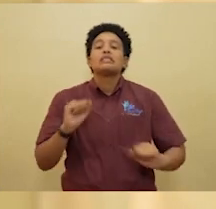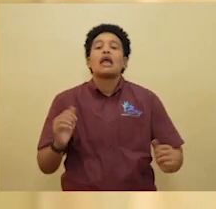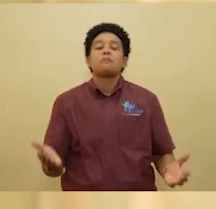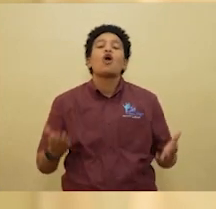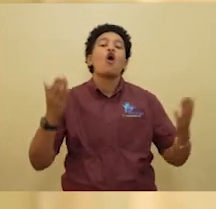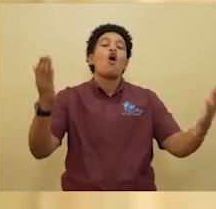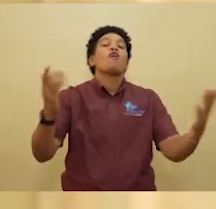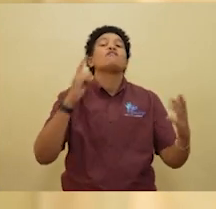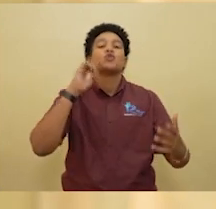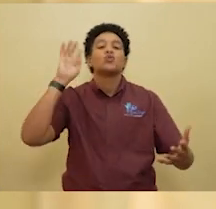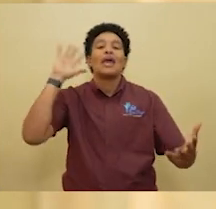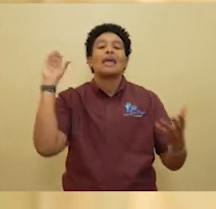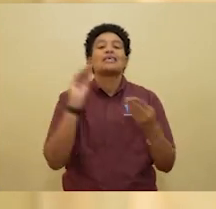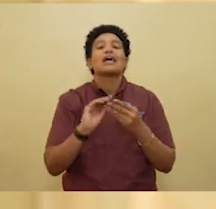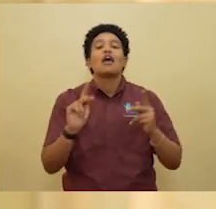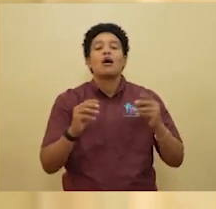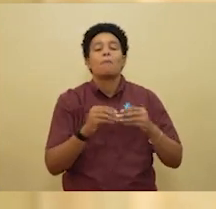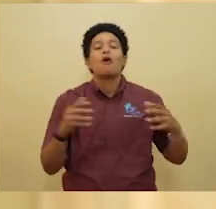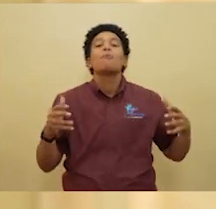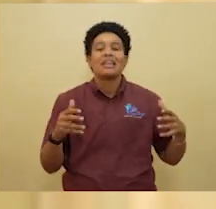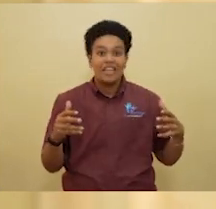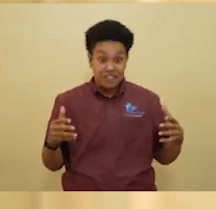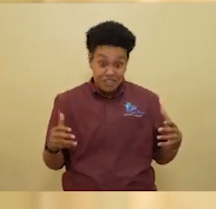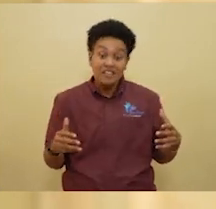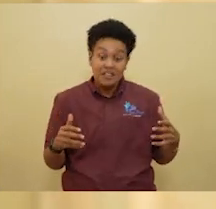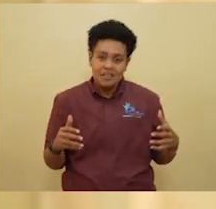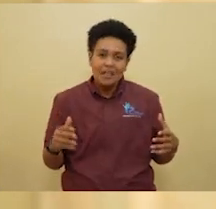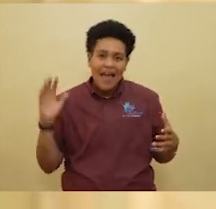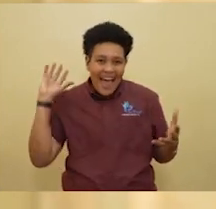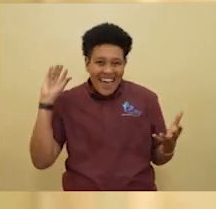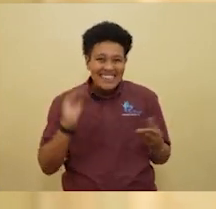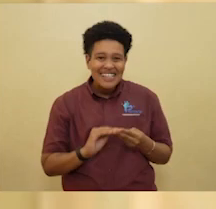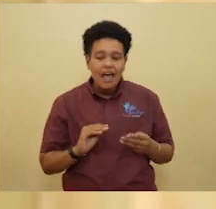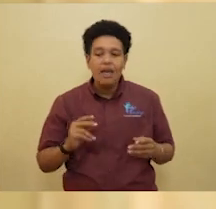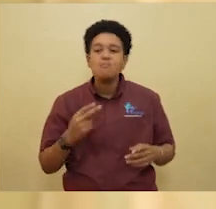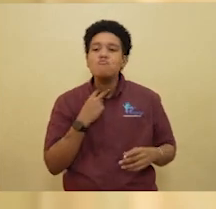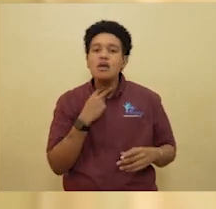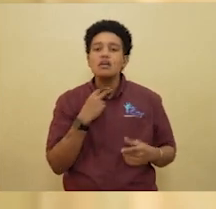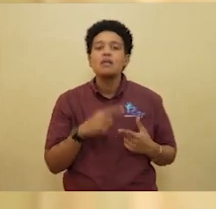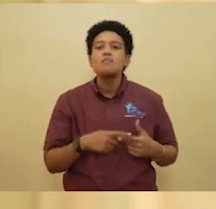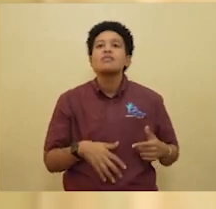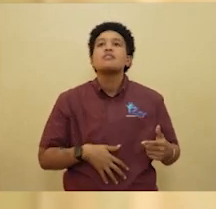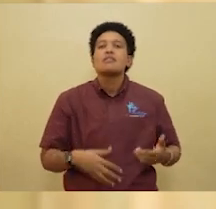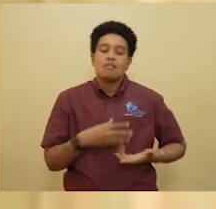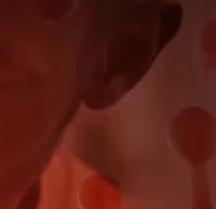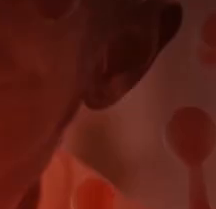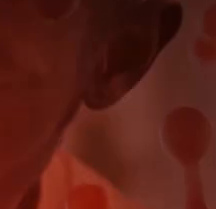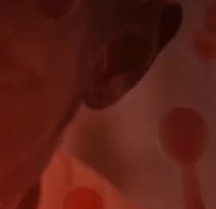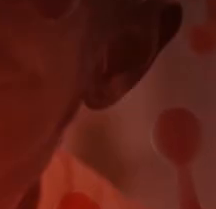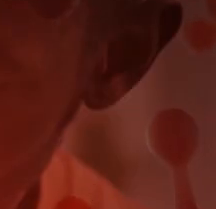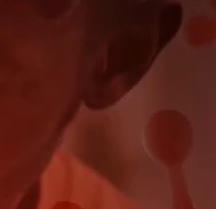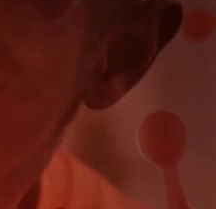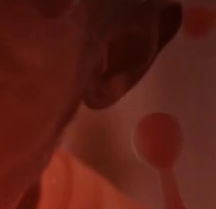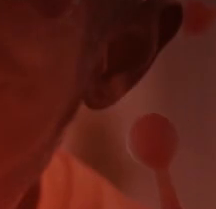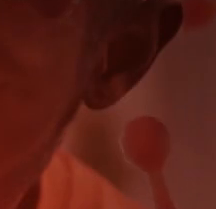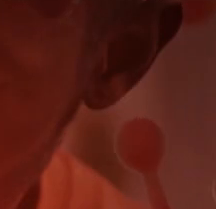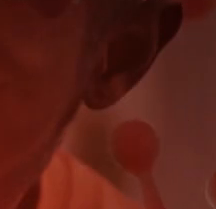offered to the entire population, the entire pregnant and lactating population, but not at this stage.